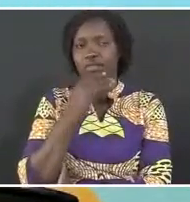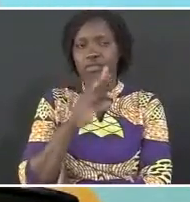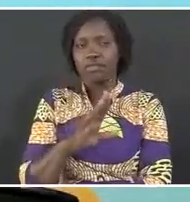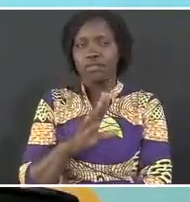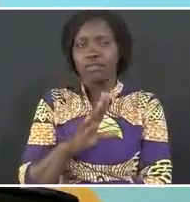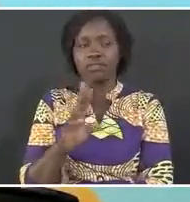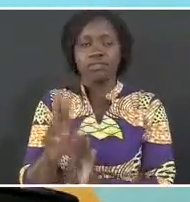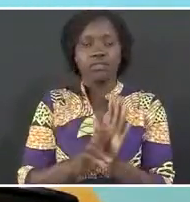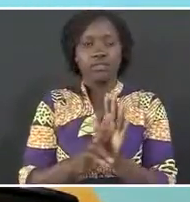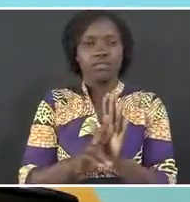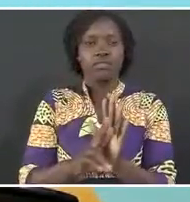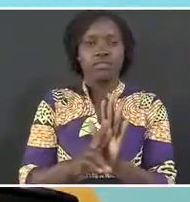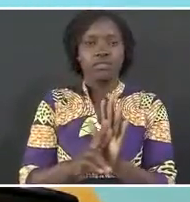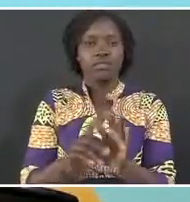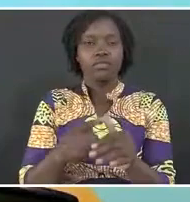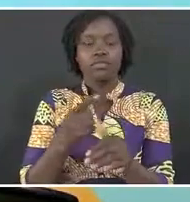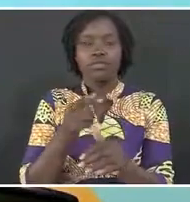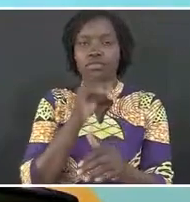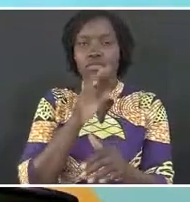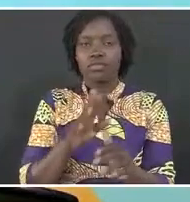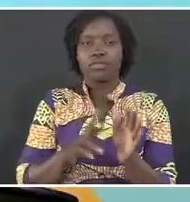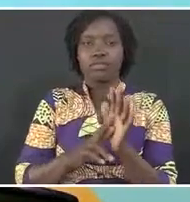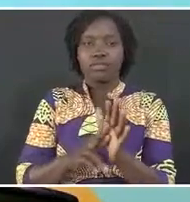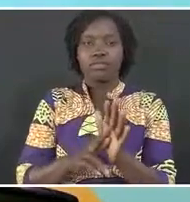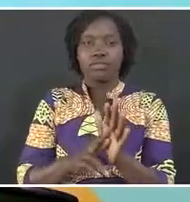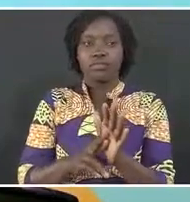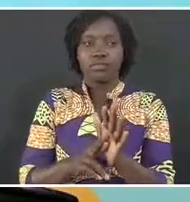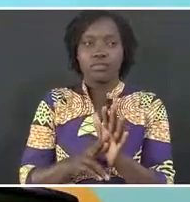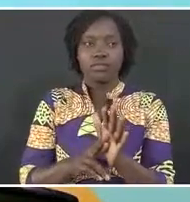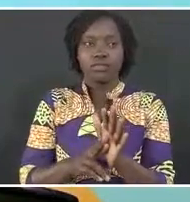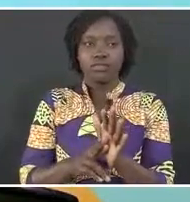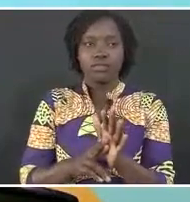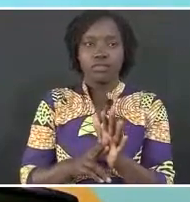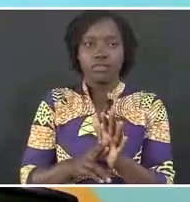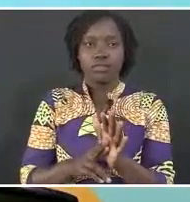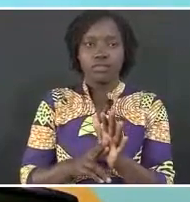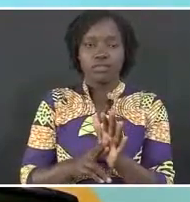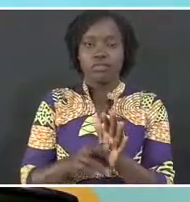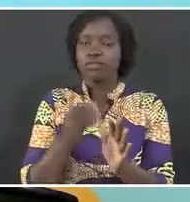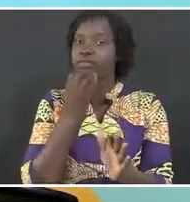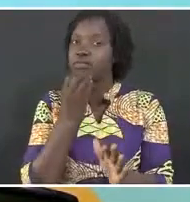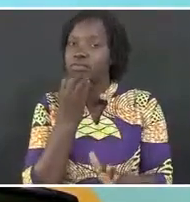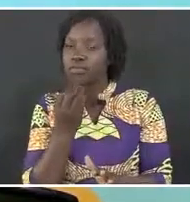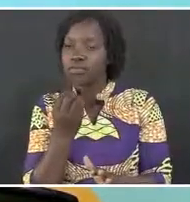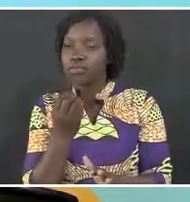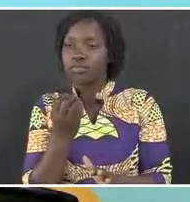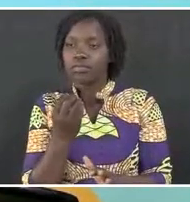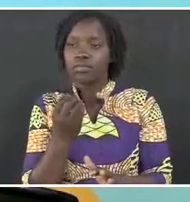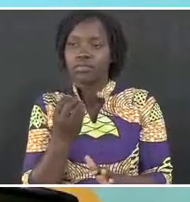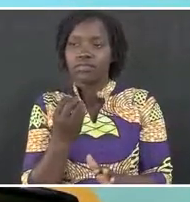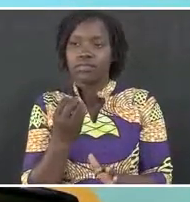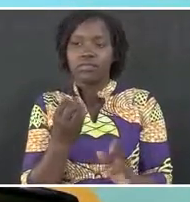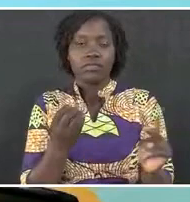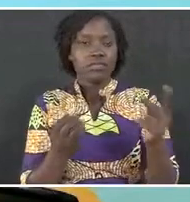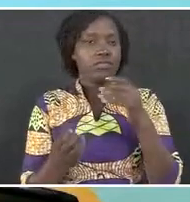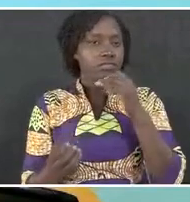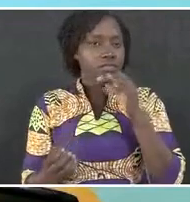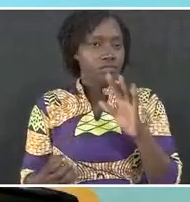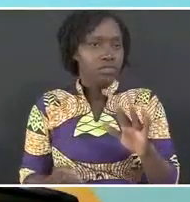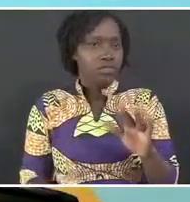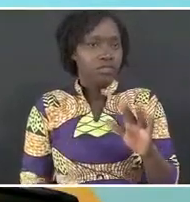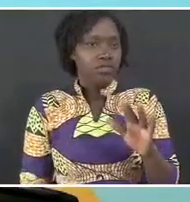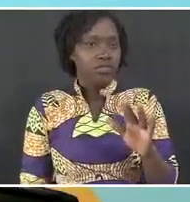sons represent, the first son represented the Jews. And the second